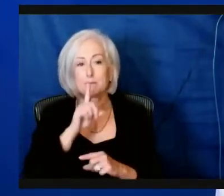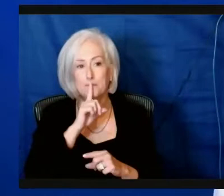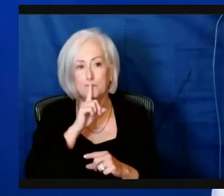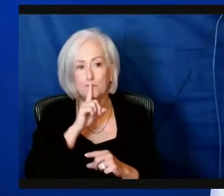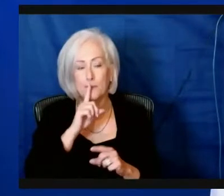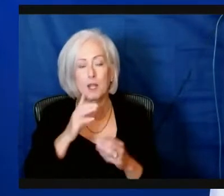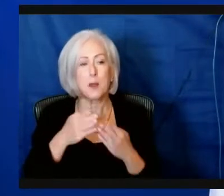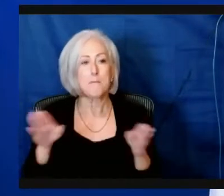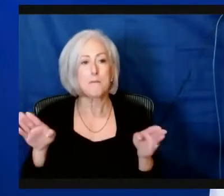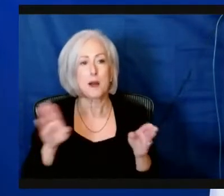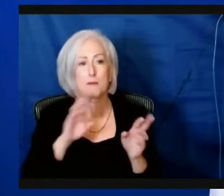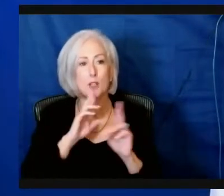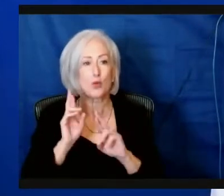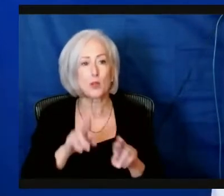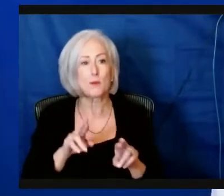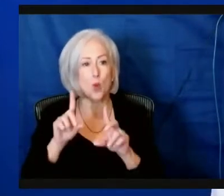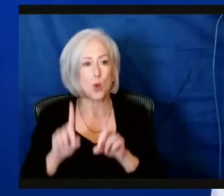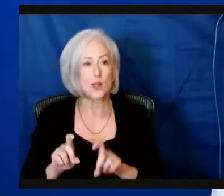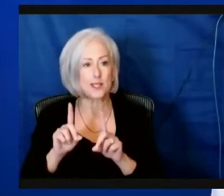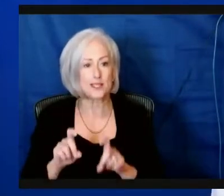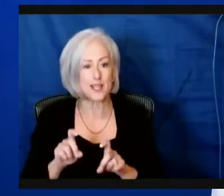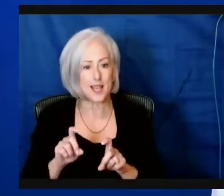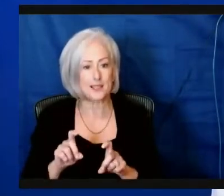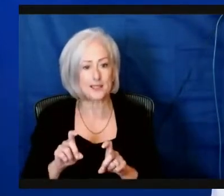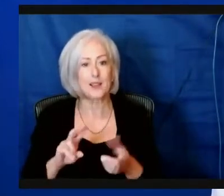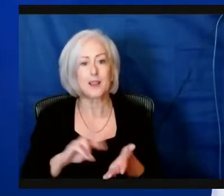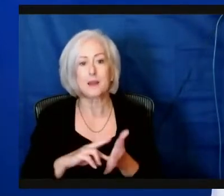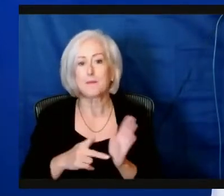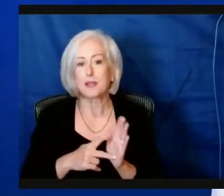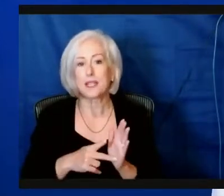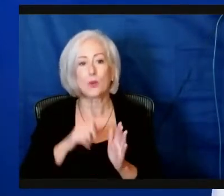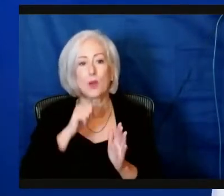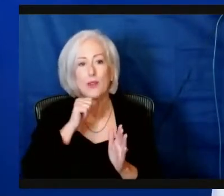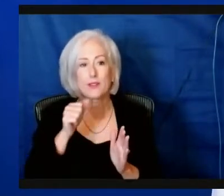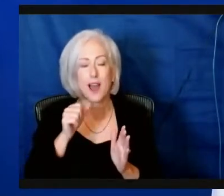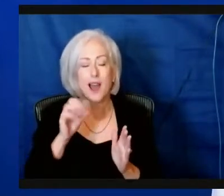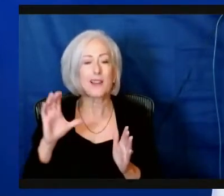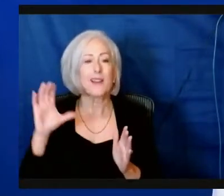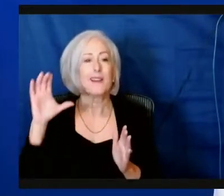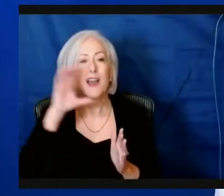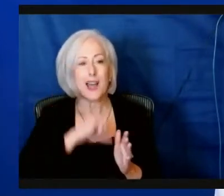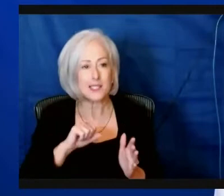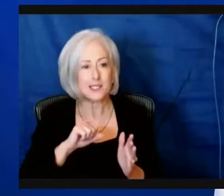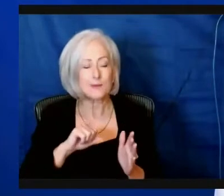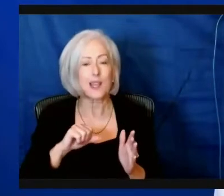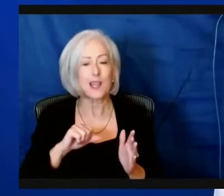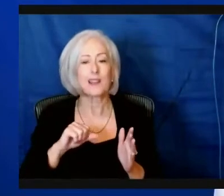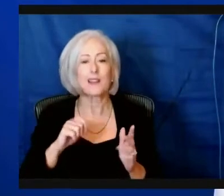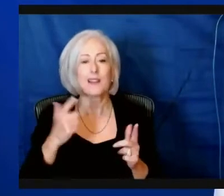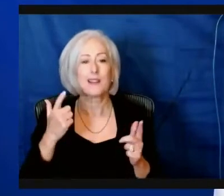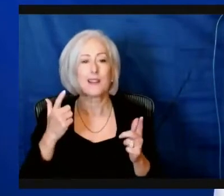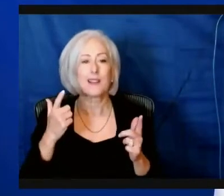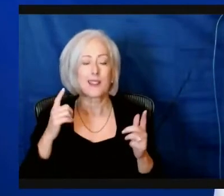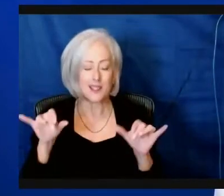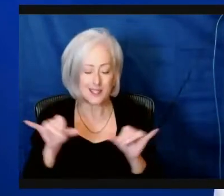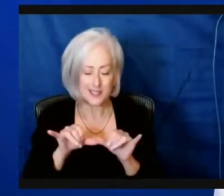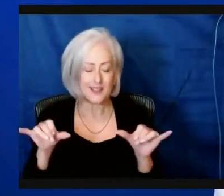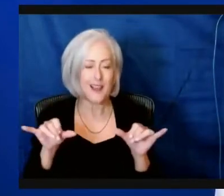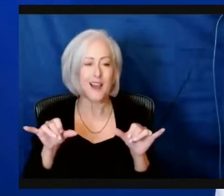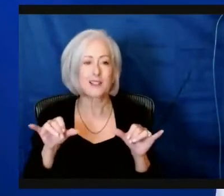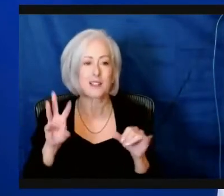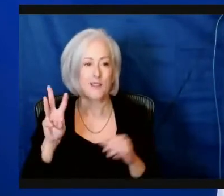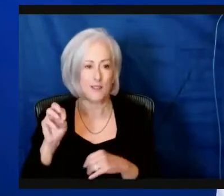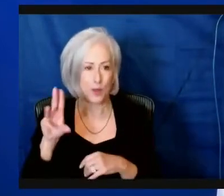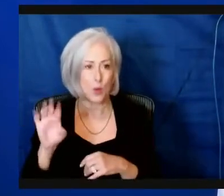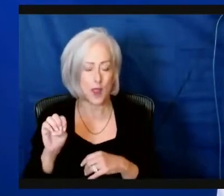And as a result, we've underestimated the total size of the wave. But many people say that this wave is as big as the Delta wave in terms of the number of patients who are infected,